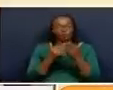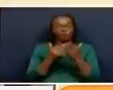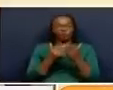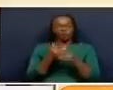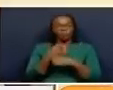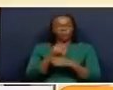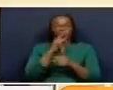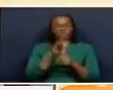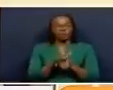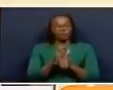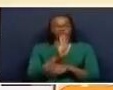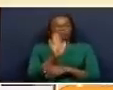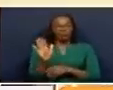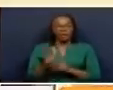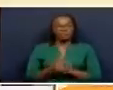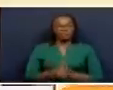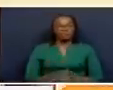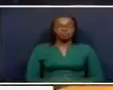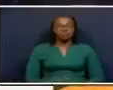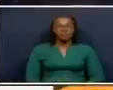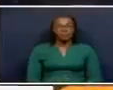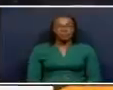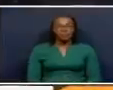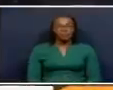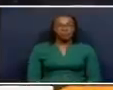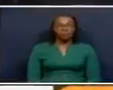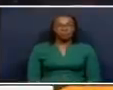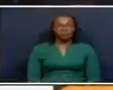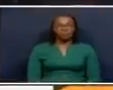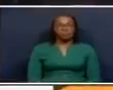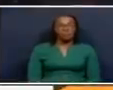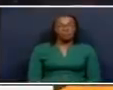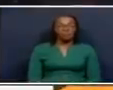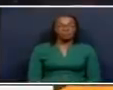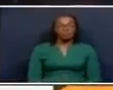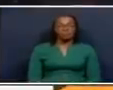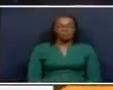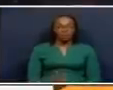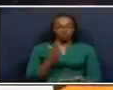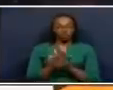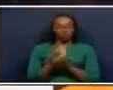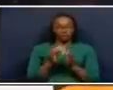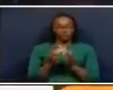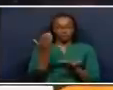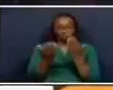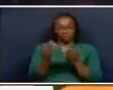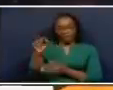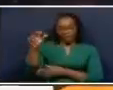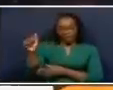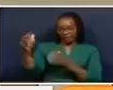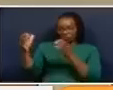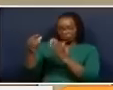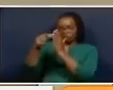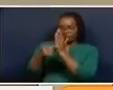they are making. Mm. In fact, that's how you notice. If you compare the NASA manifesto and the Jubilee manifesto,